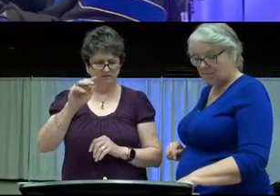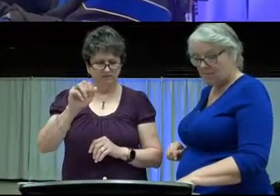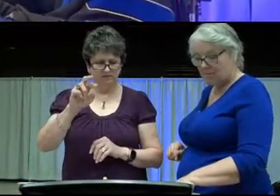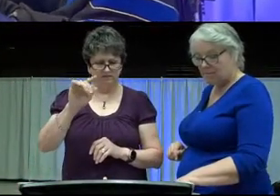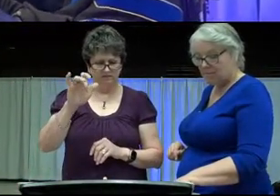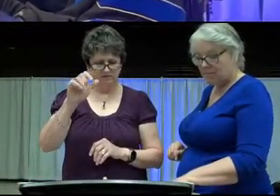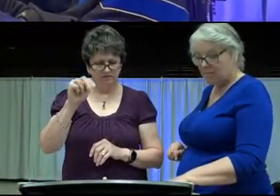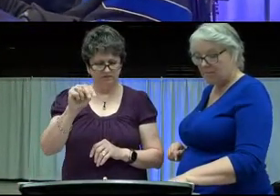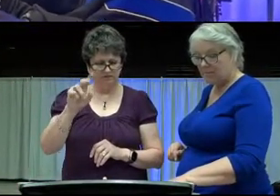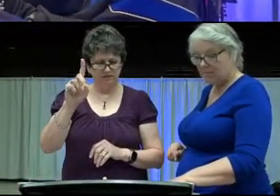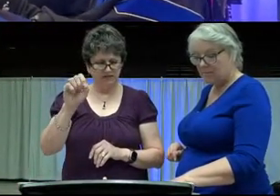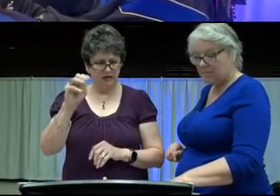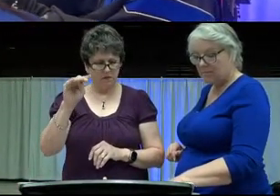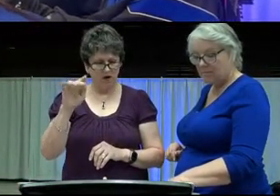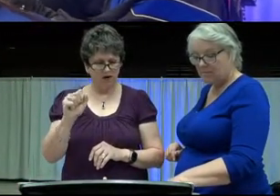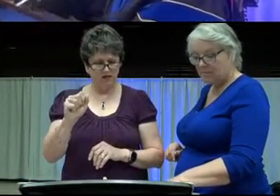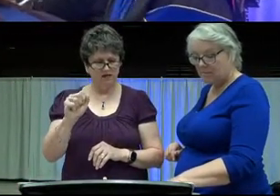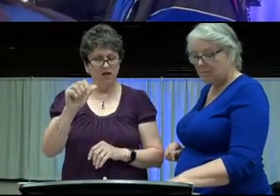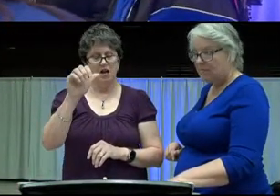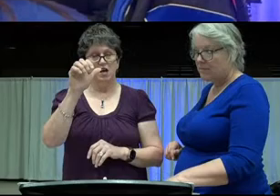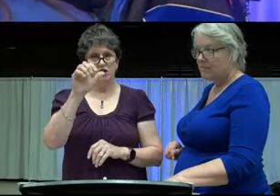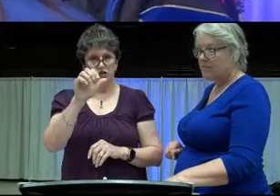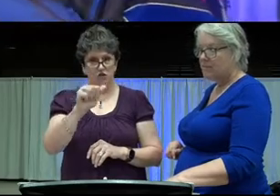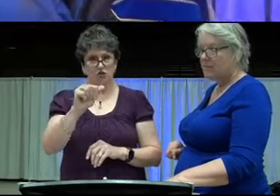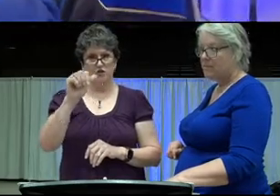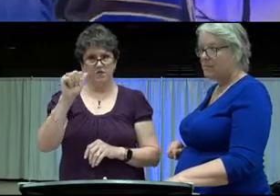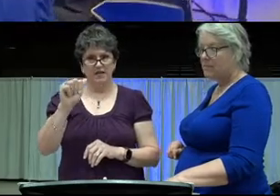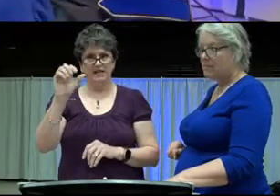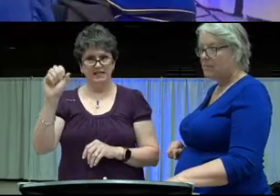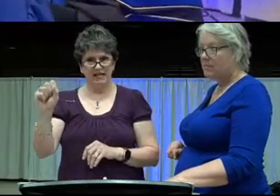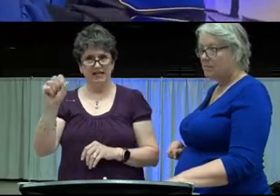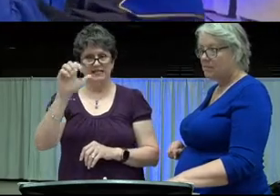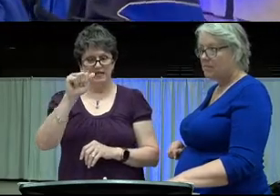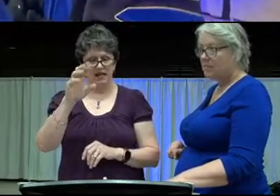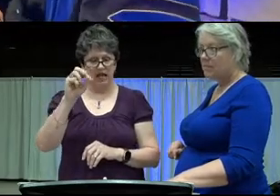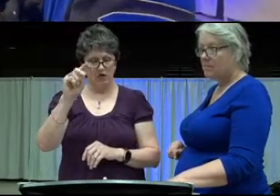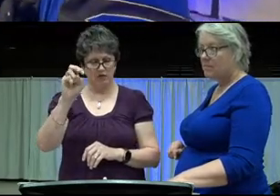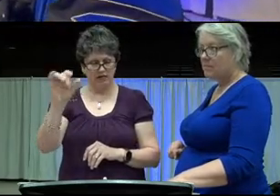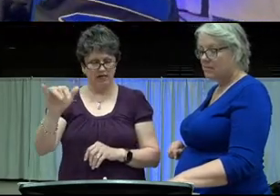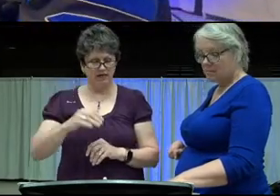Marion Damas, Associate of Applied Science, Accounting.